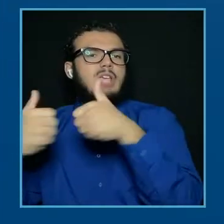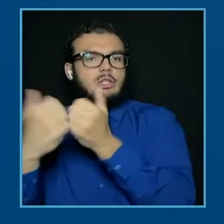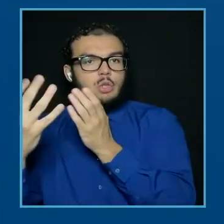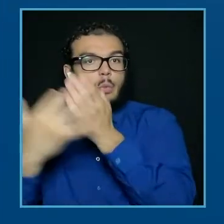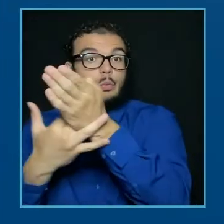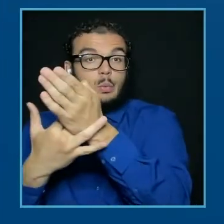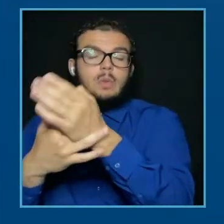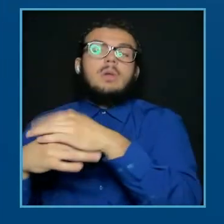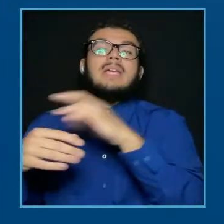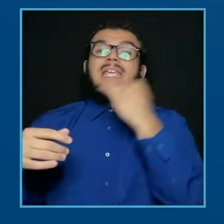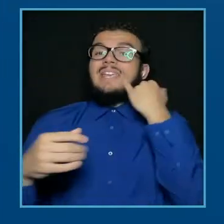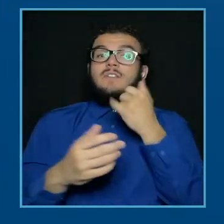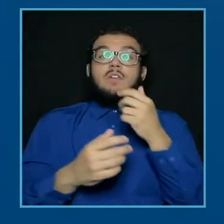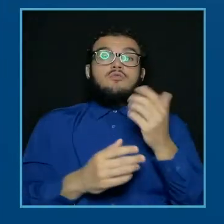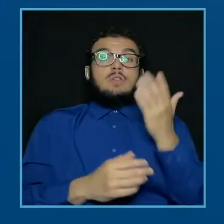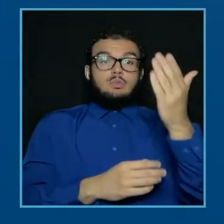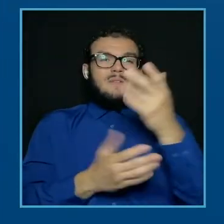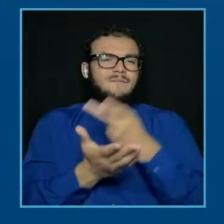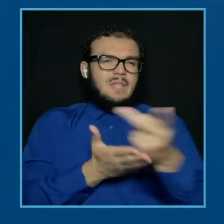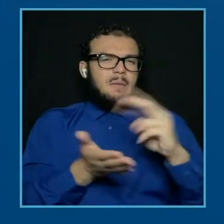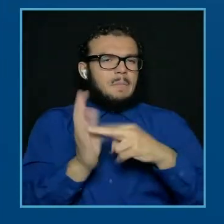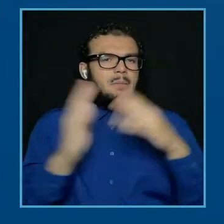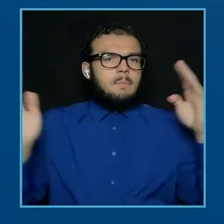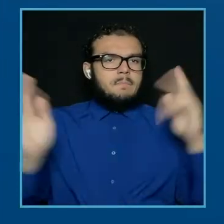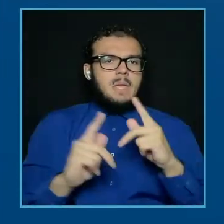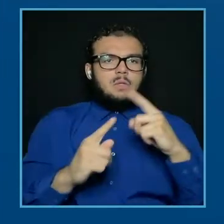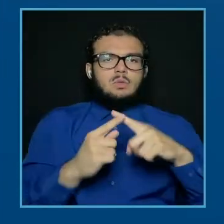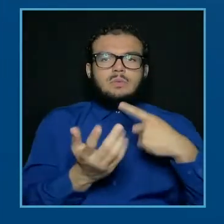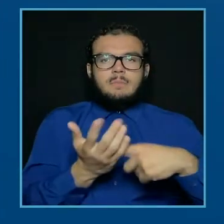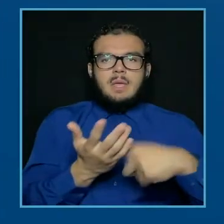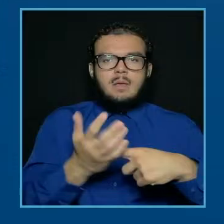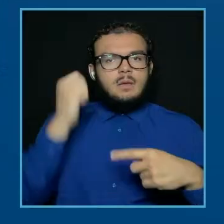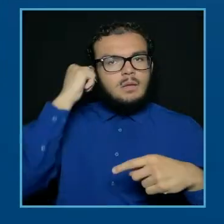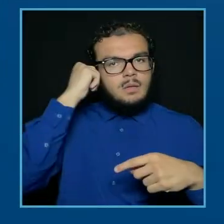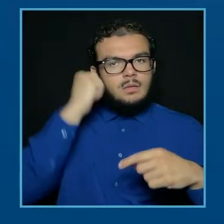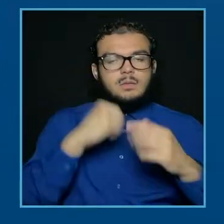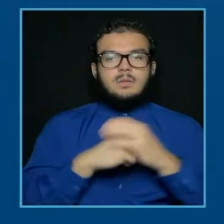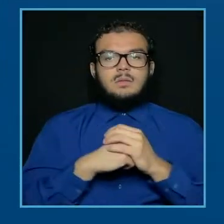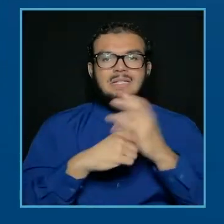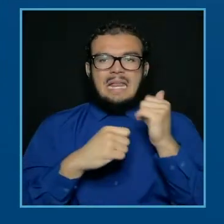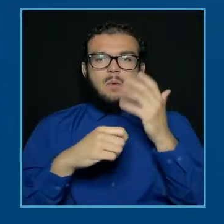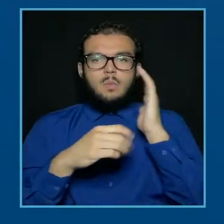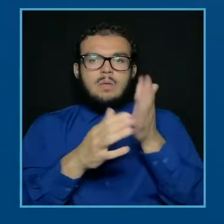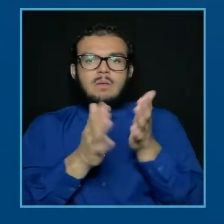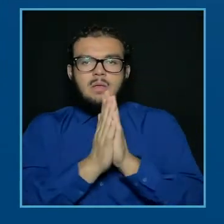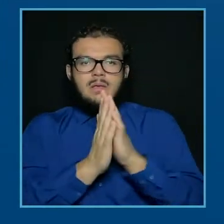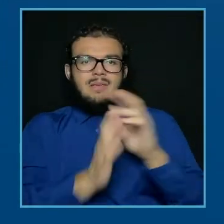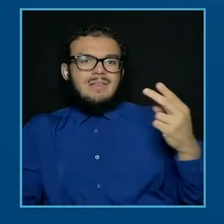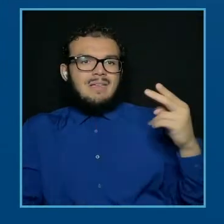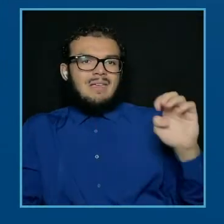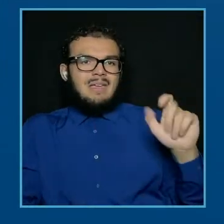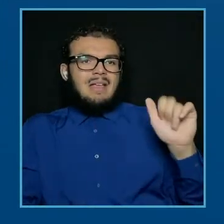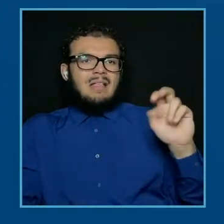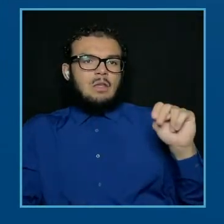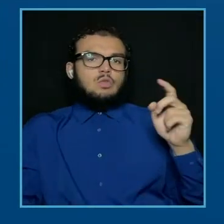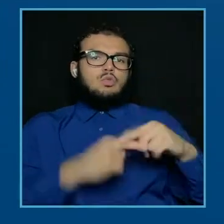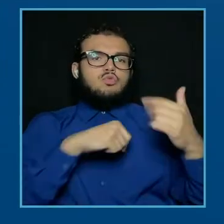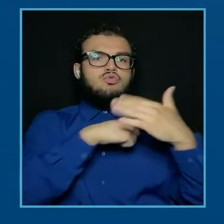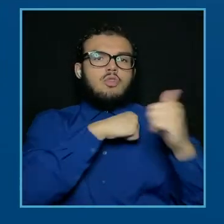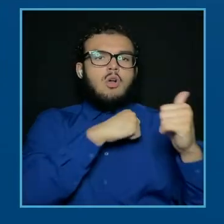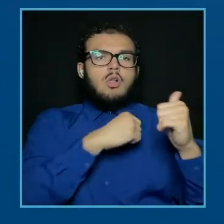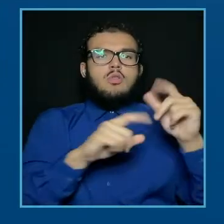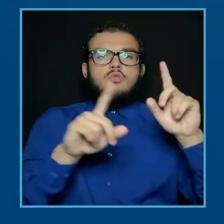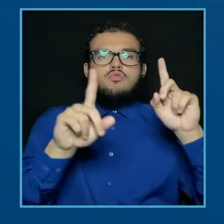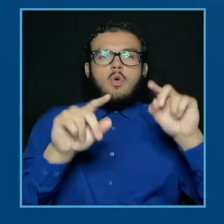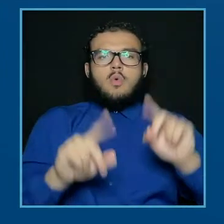we will return to debate. I will now ask Helen to call the roll. When your name